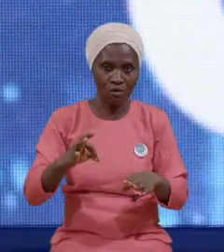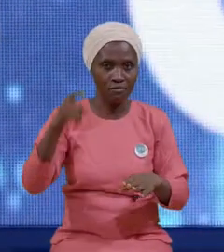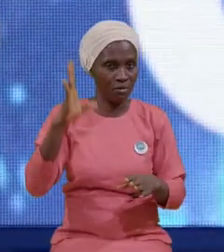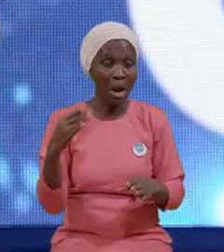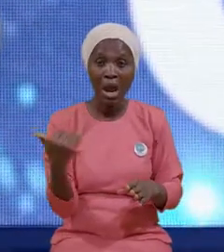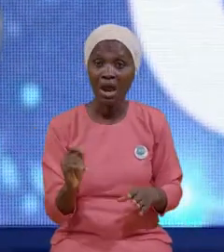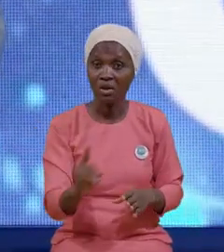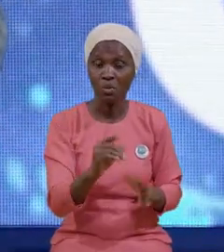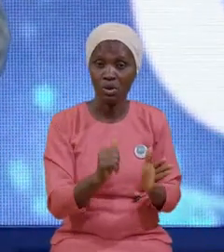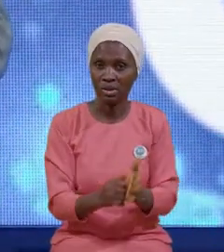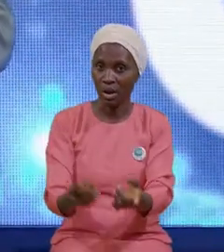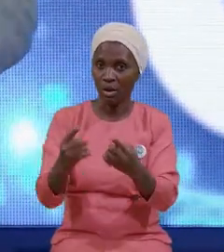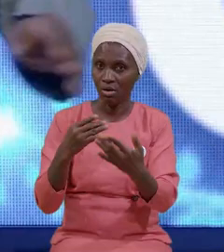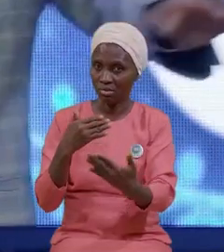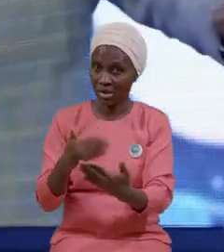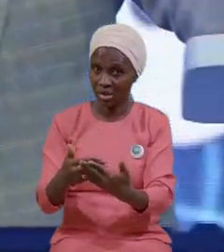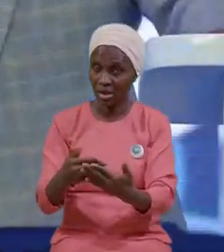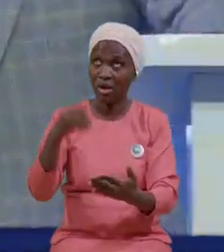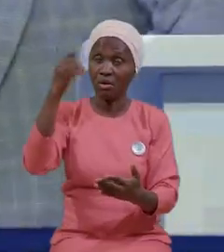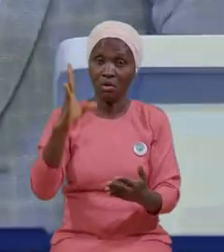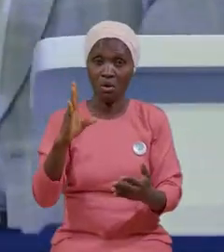anyone reconciled with God,